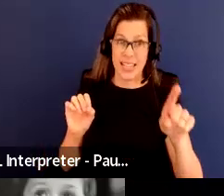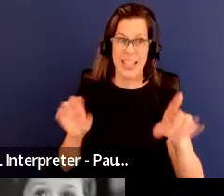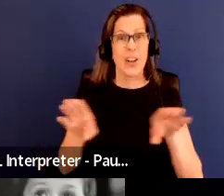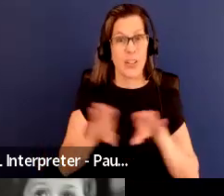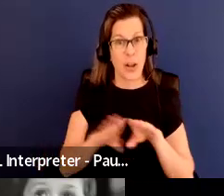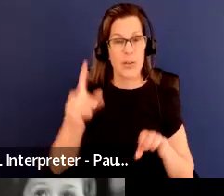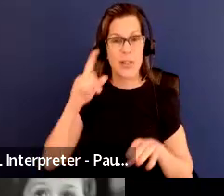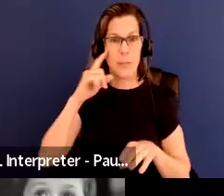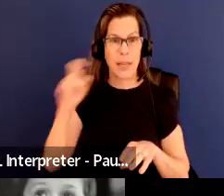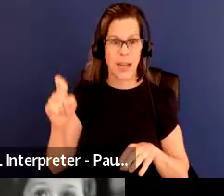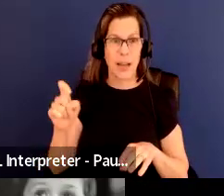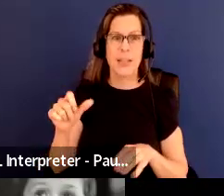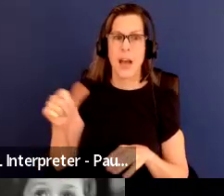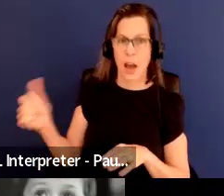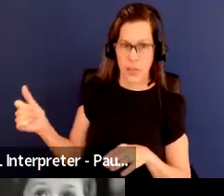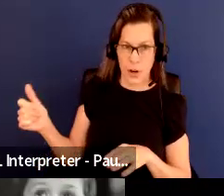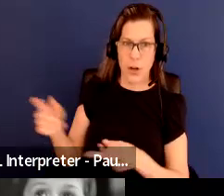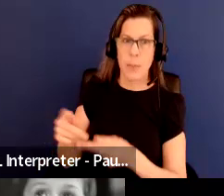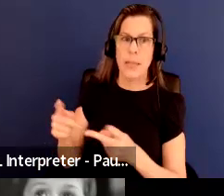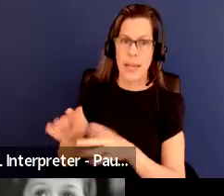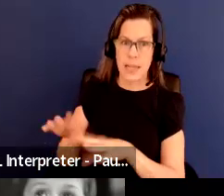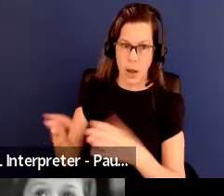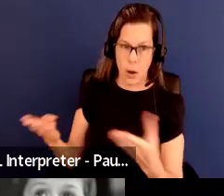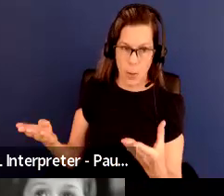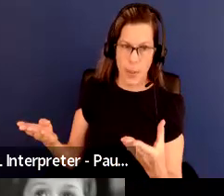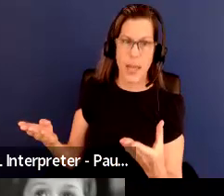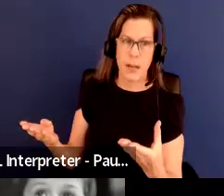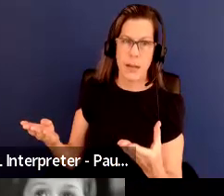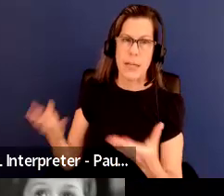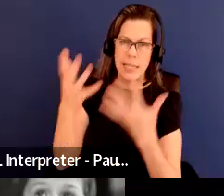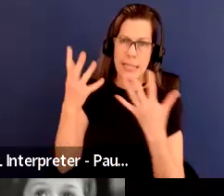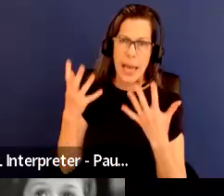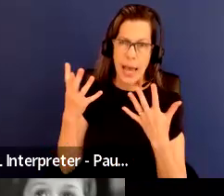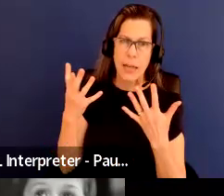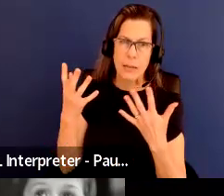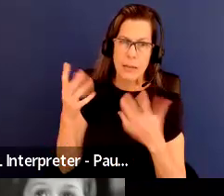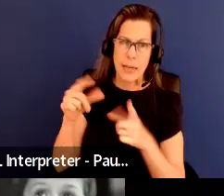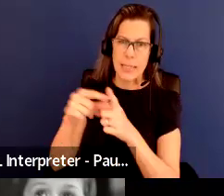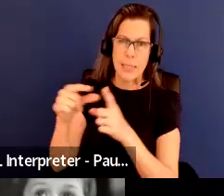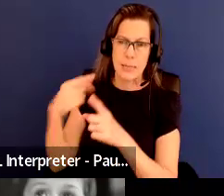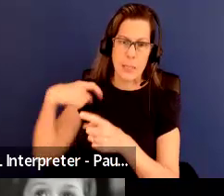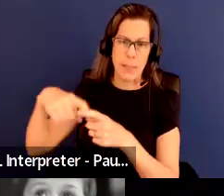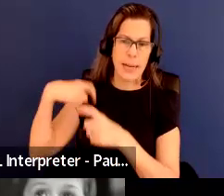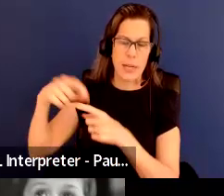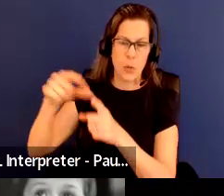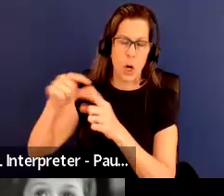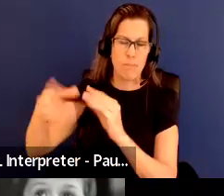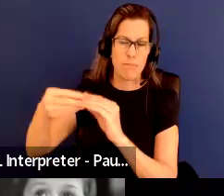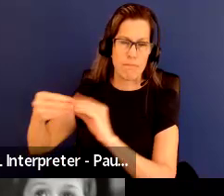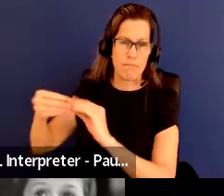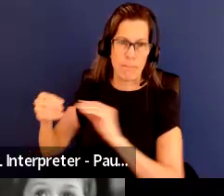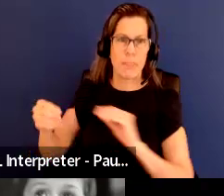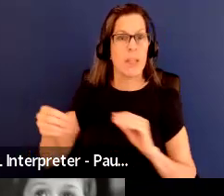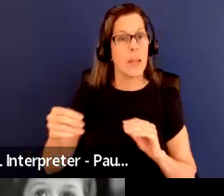of Radio Cadena, but which I think is really sad, because I still think that we need these places to teach our children